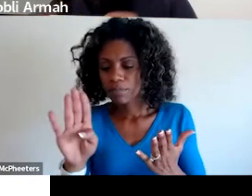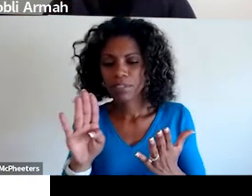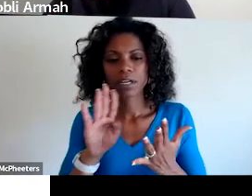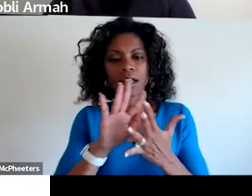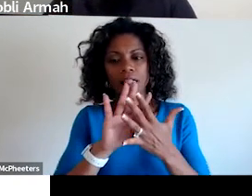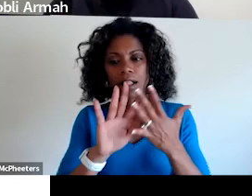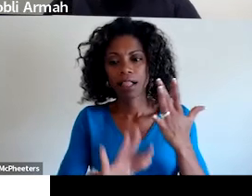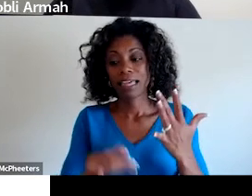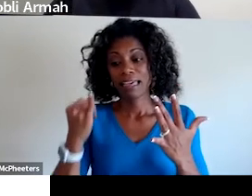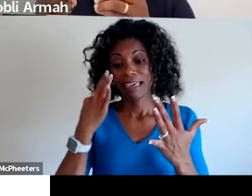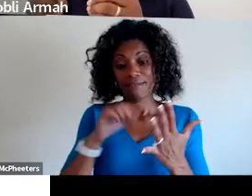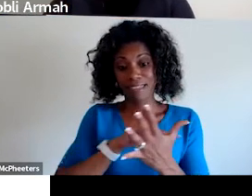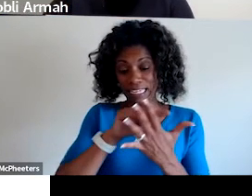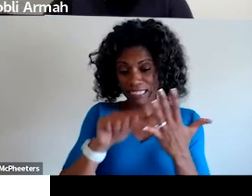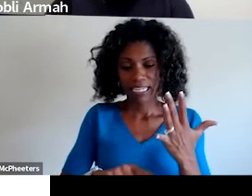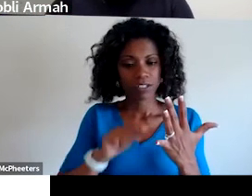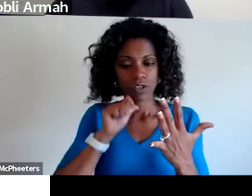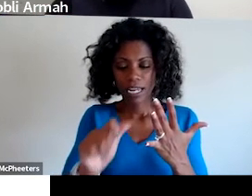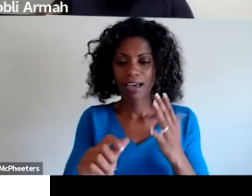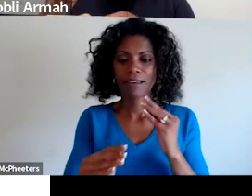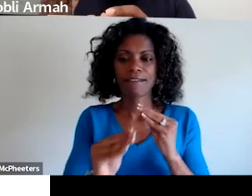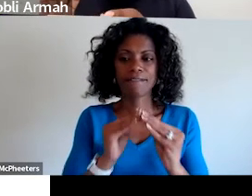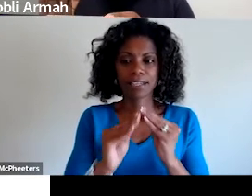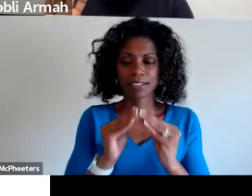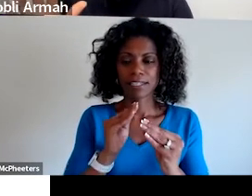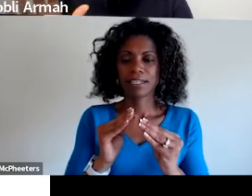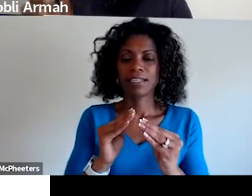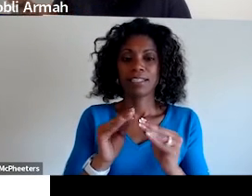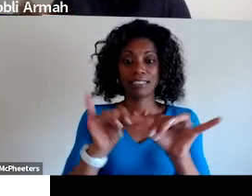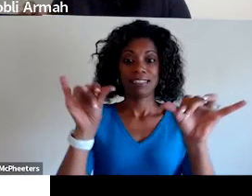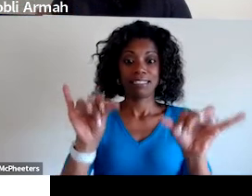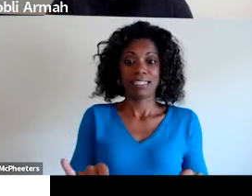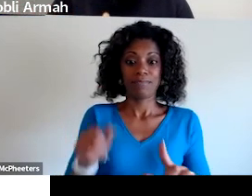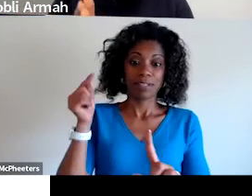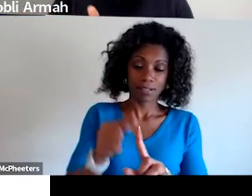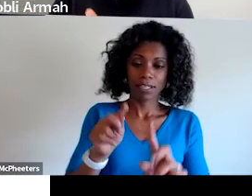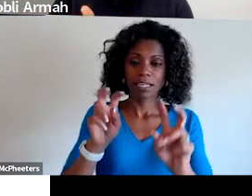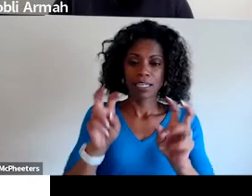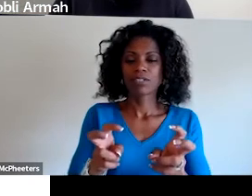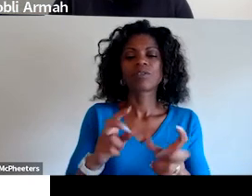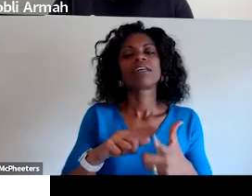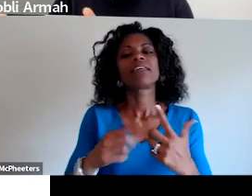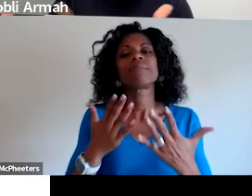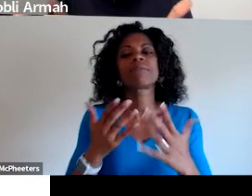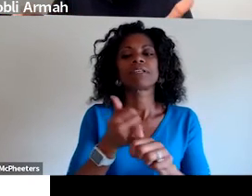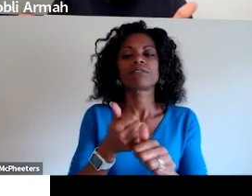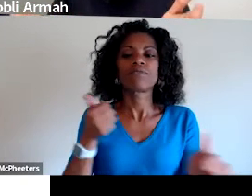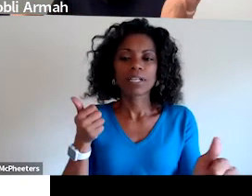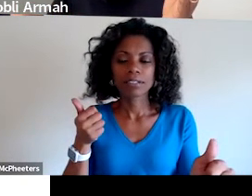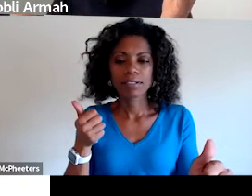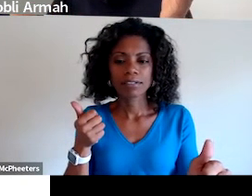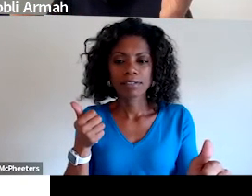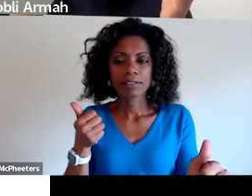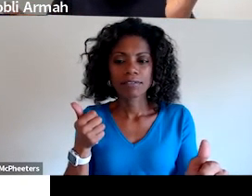to the systemic issues, then it's work avoidance. And so one of the things that Samia mentioned that I just want to call out, because this is the